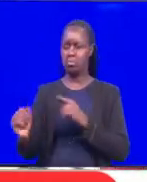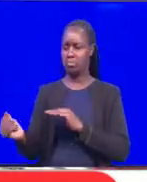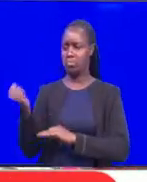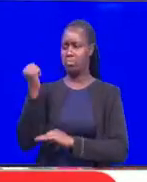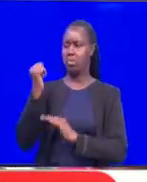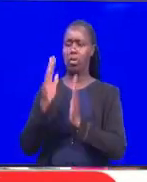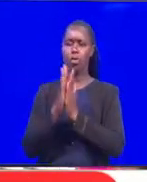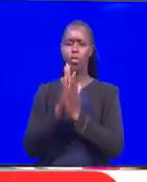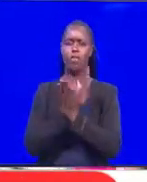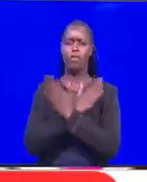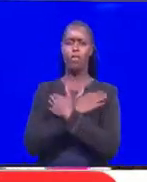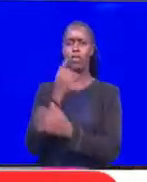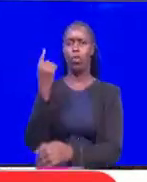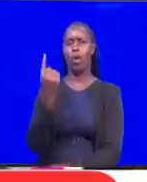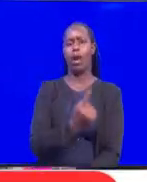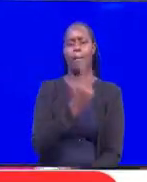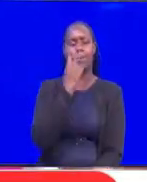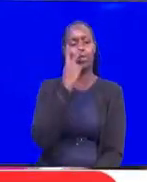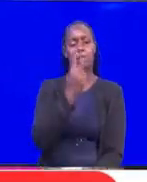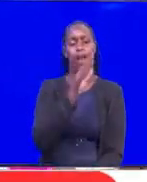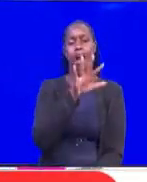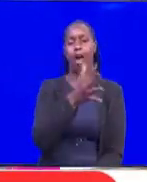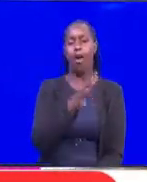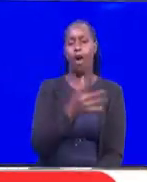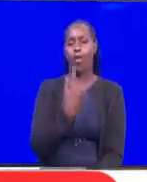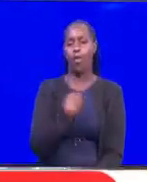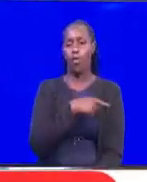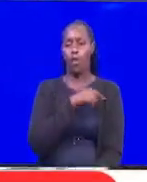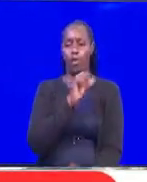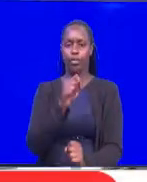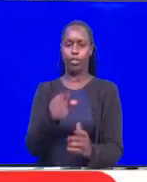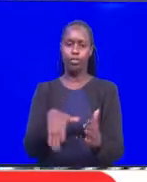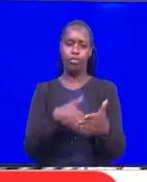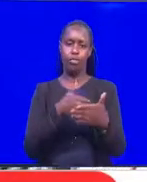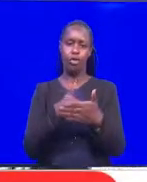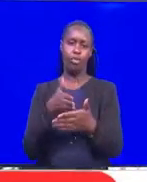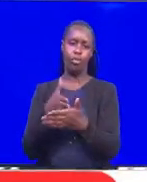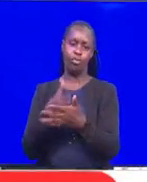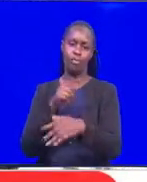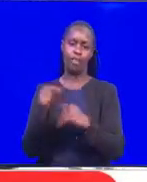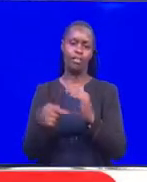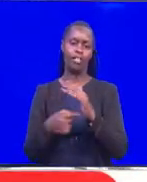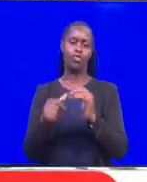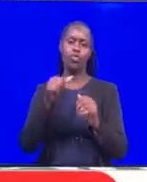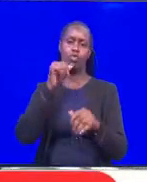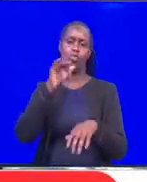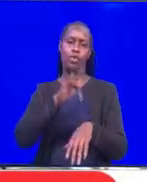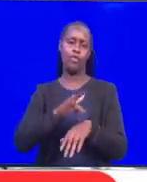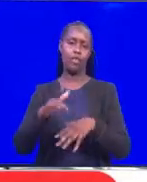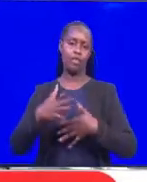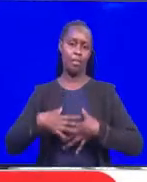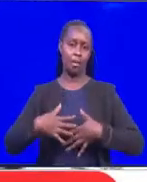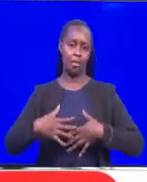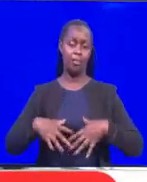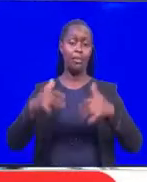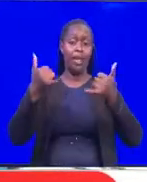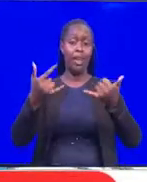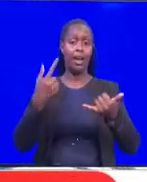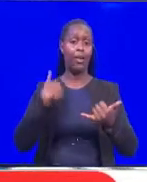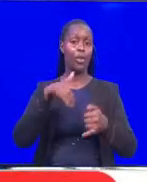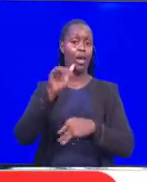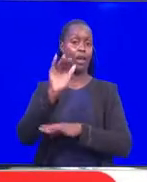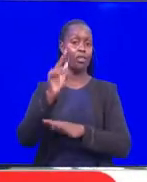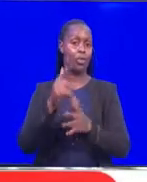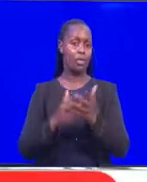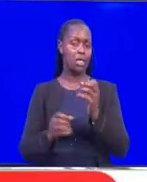zangu tukanja tujue vile tutasuia hii mkasa isiendere na isiumisa wasu. Sasa tunaomba kama tunaweza ona